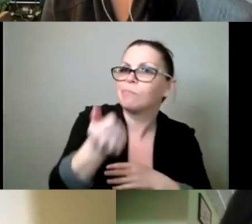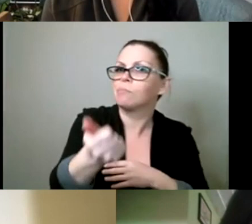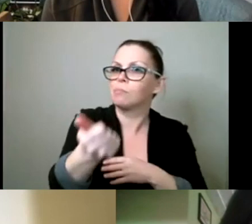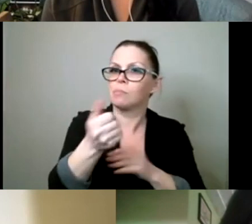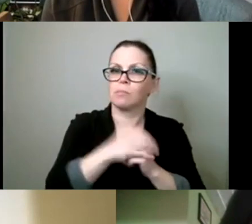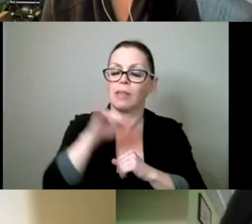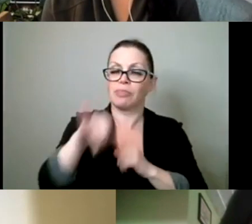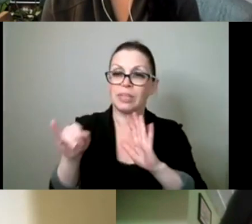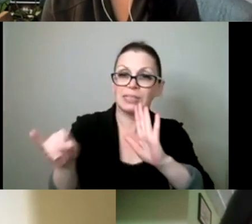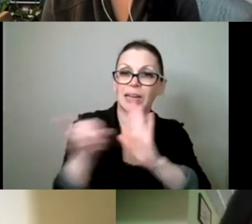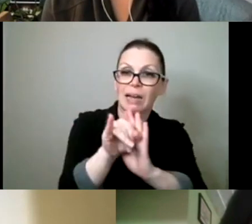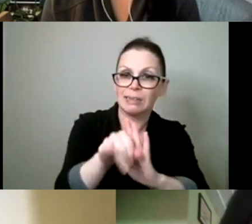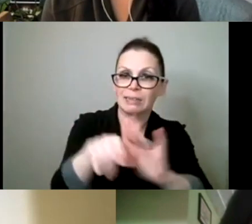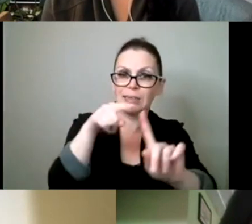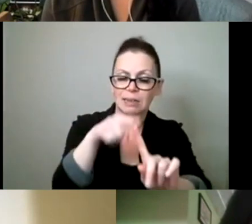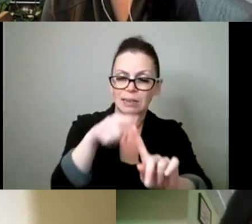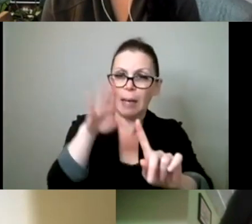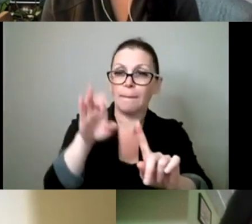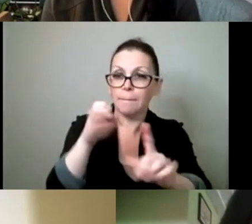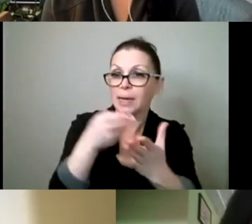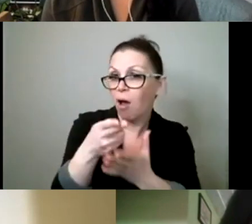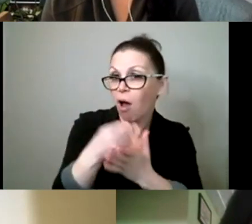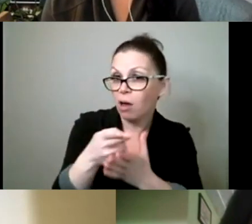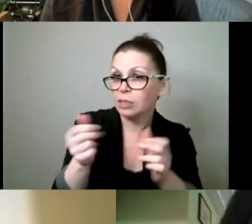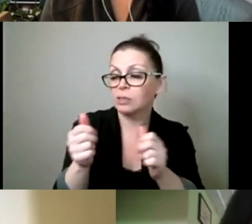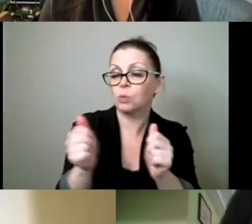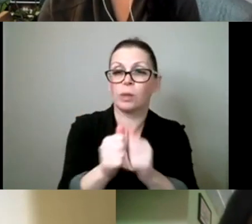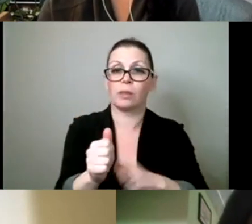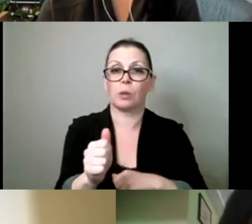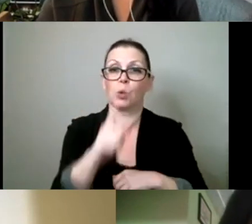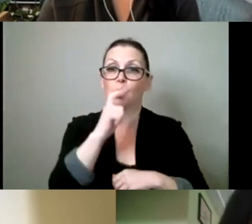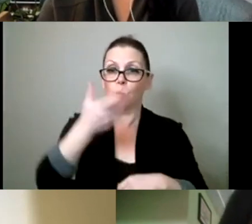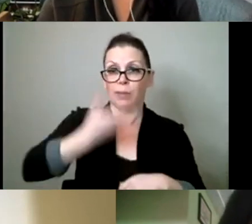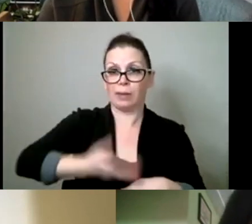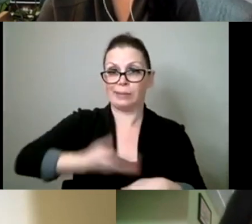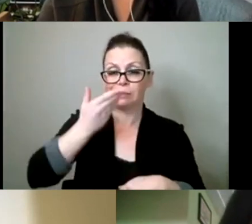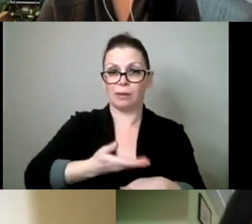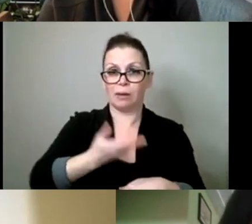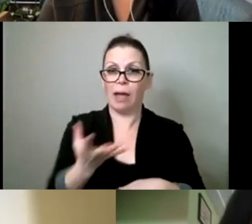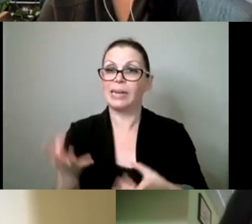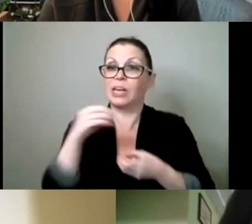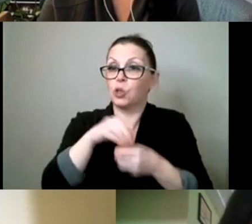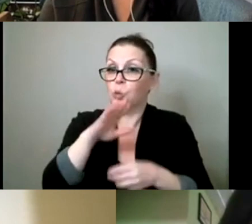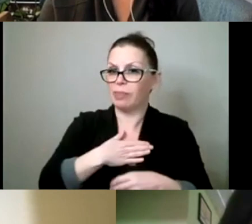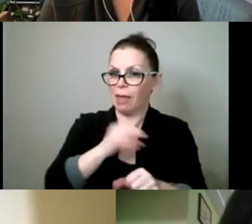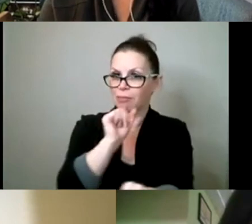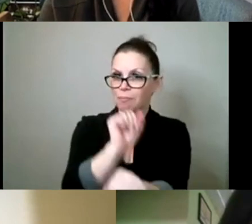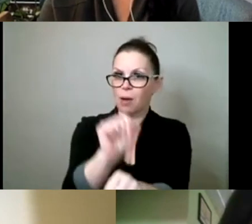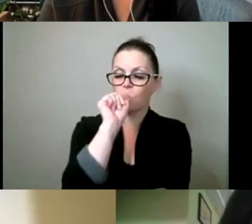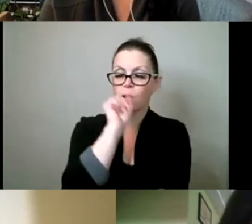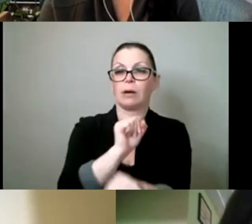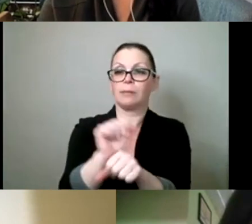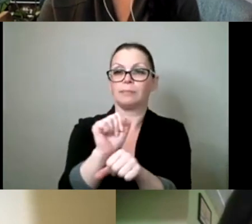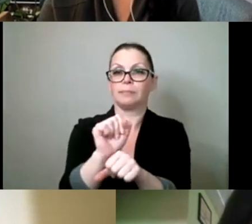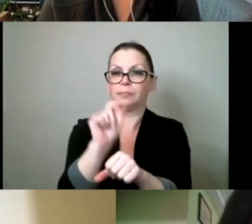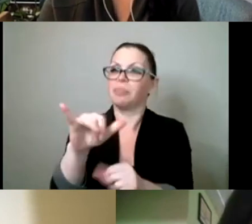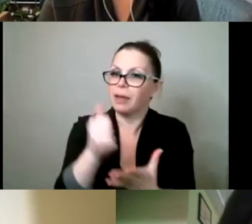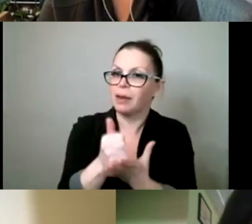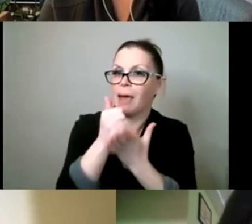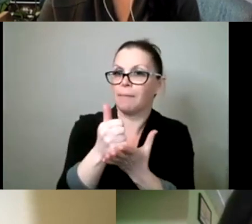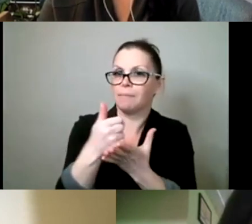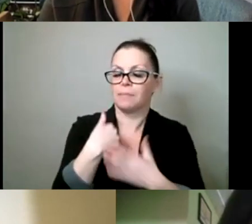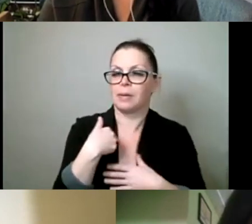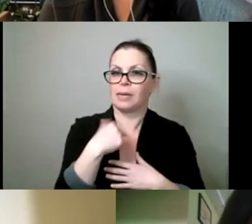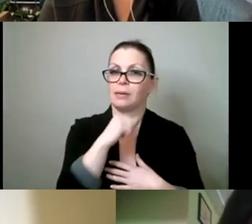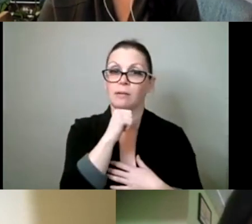this identity and being honest with who I am and putting that into my work helped me to not